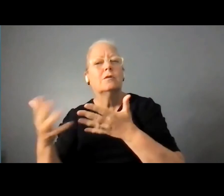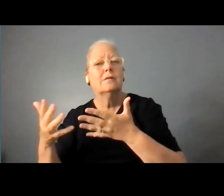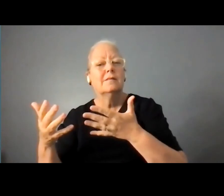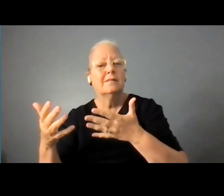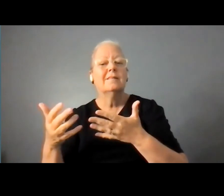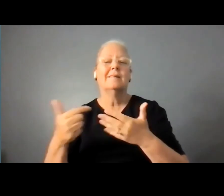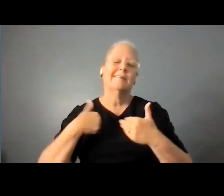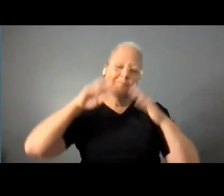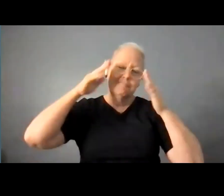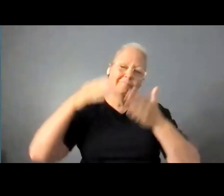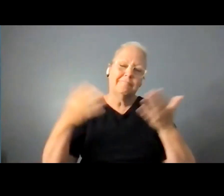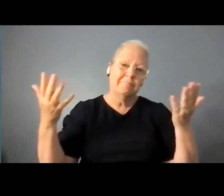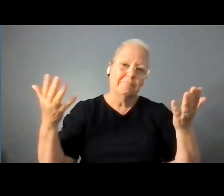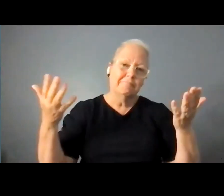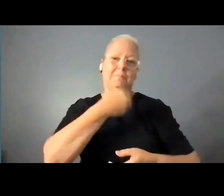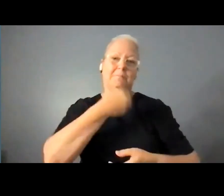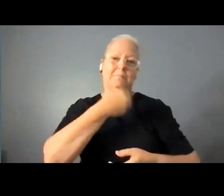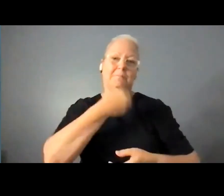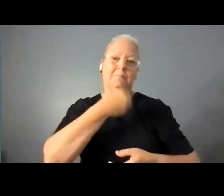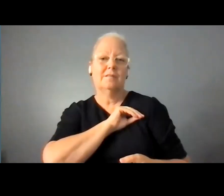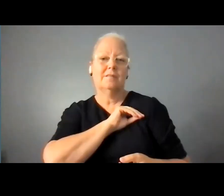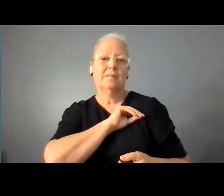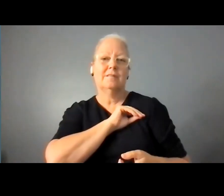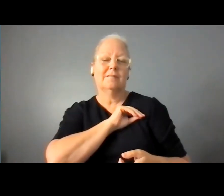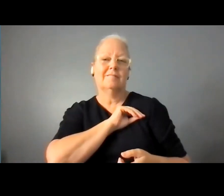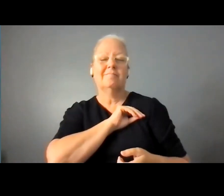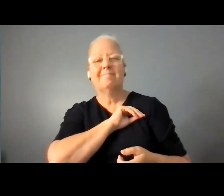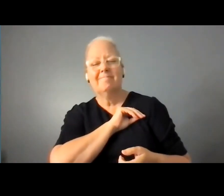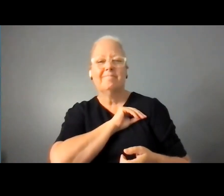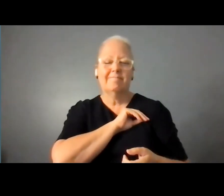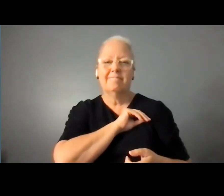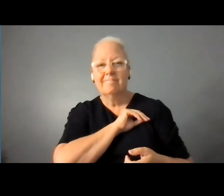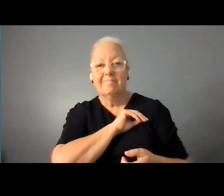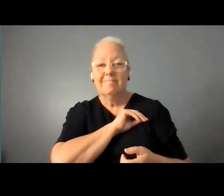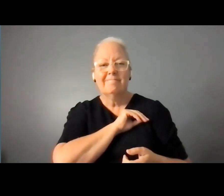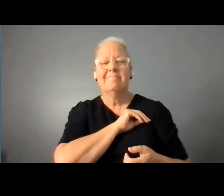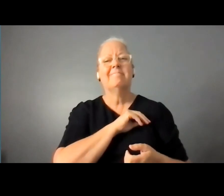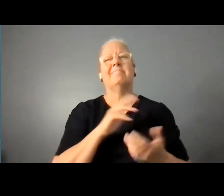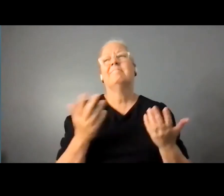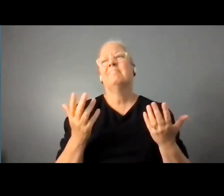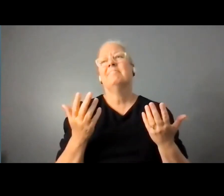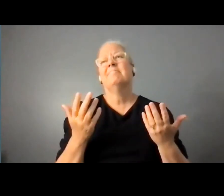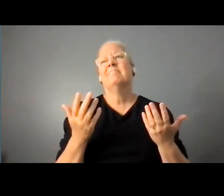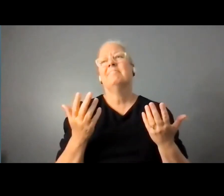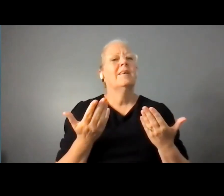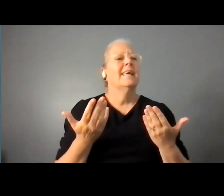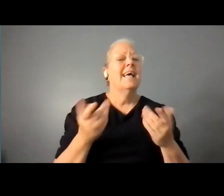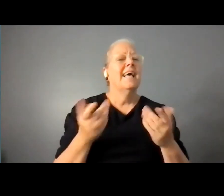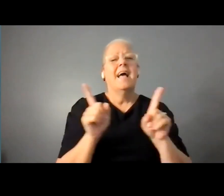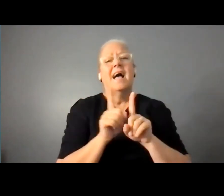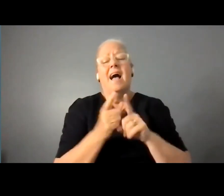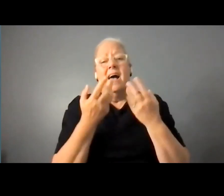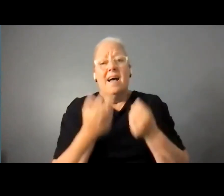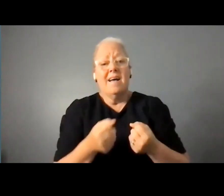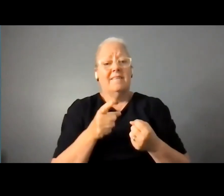language. So nothing really protecting us in that regard as of yet.